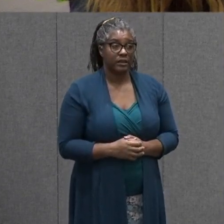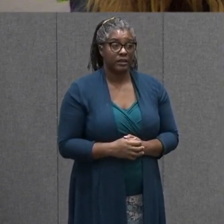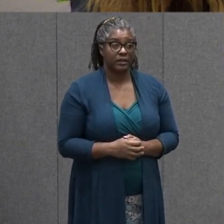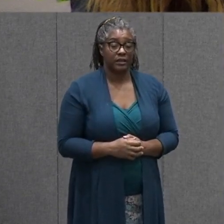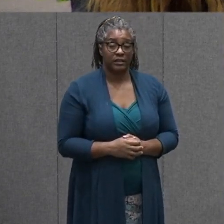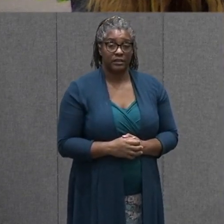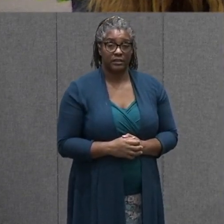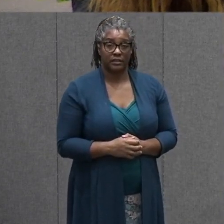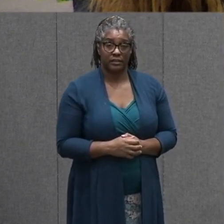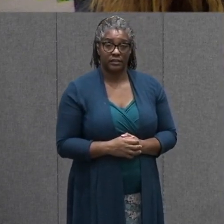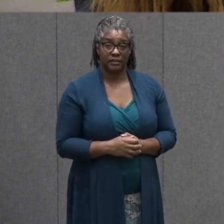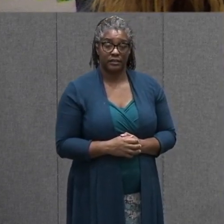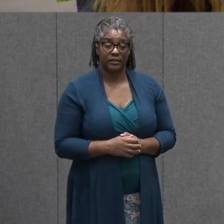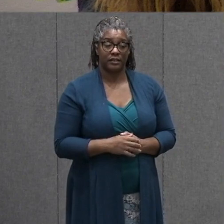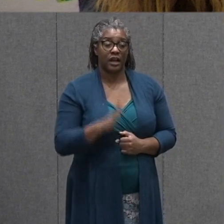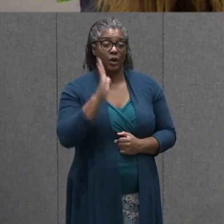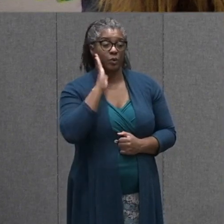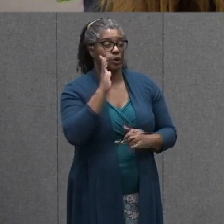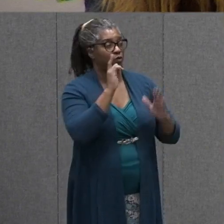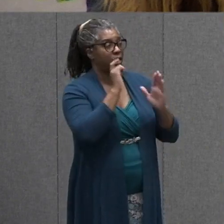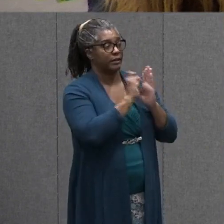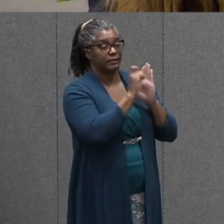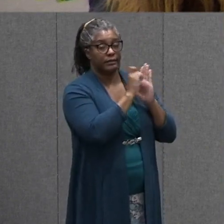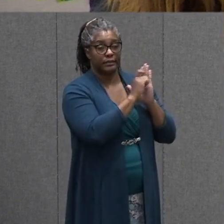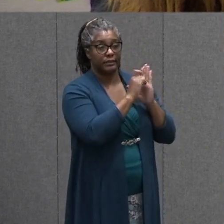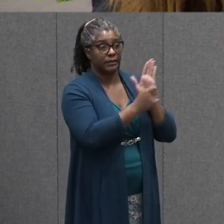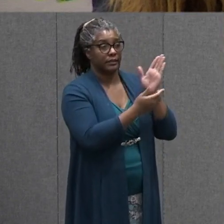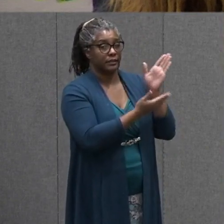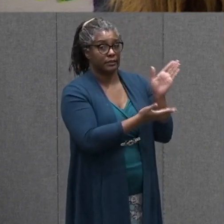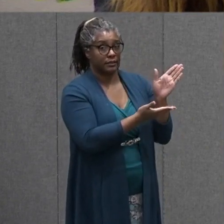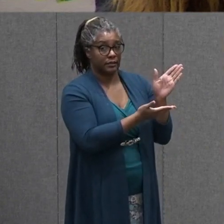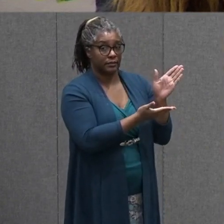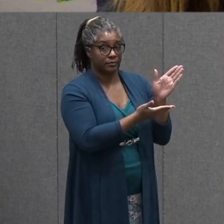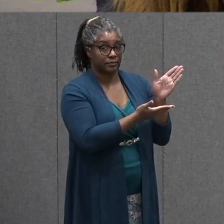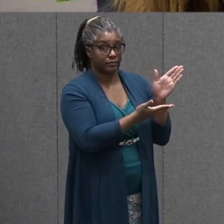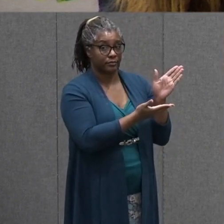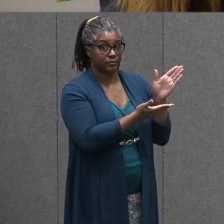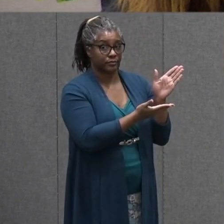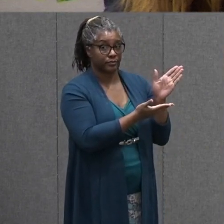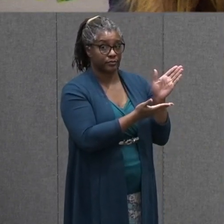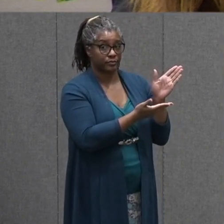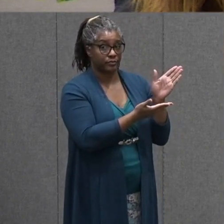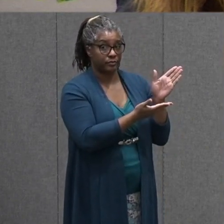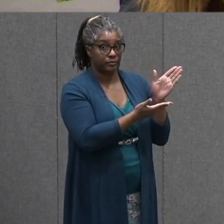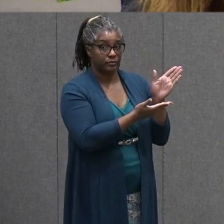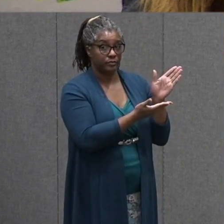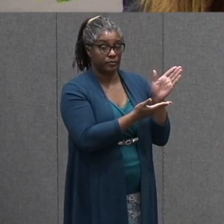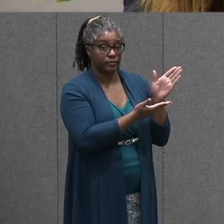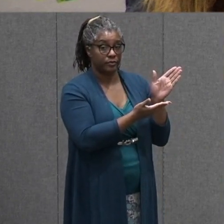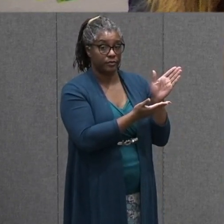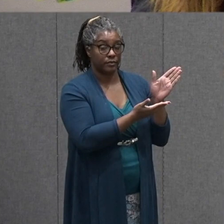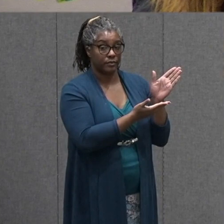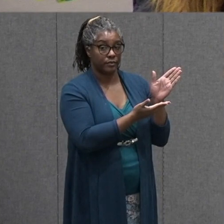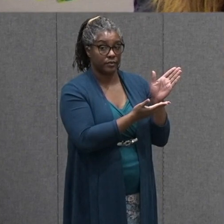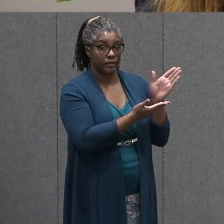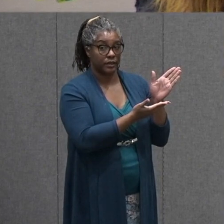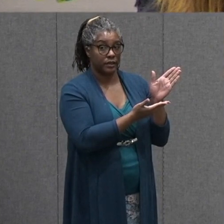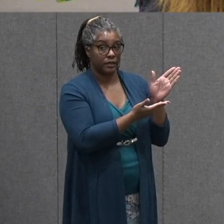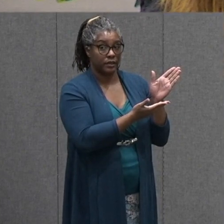pinto beans. I don't know if you can see them. Let me hold them up. They are pinto beans, and I soaked these overnight in